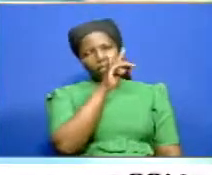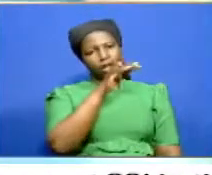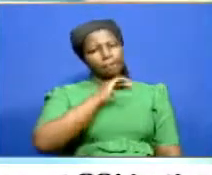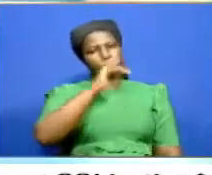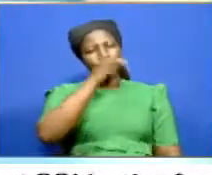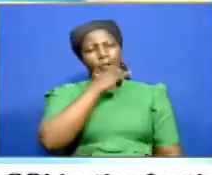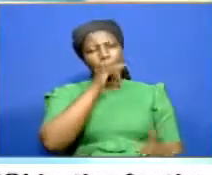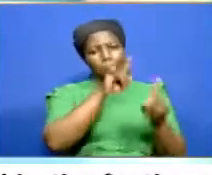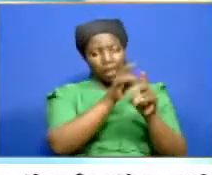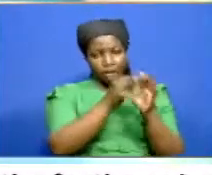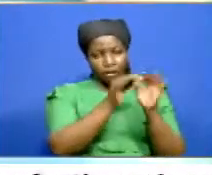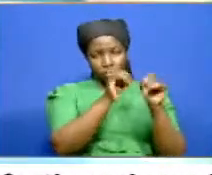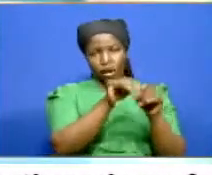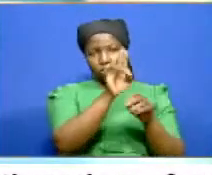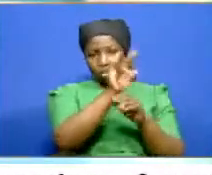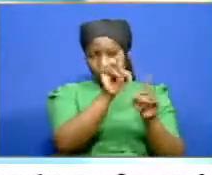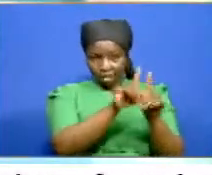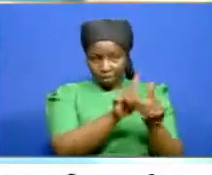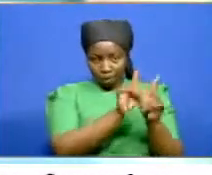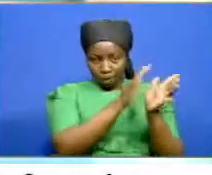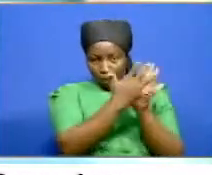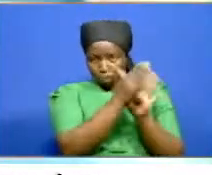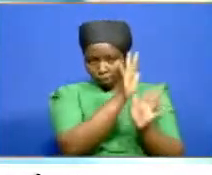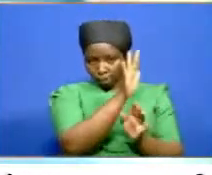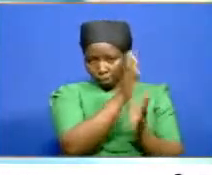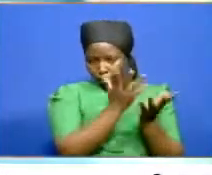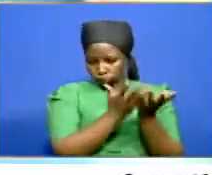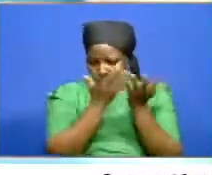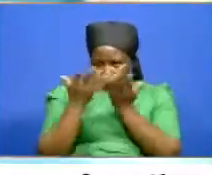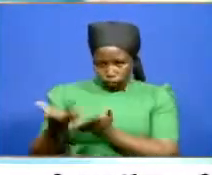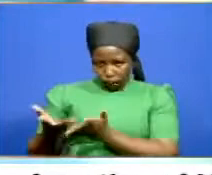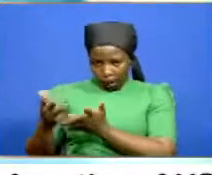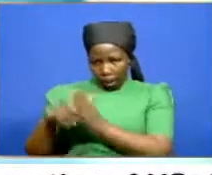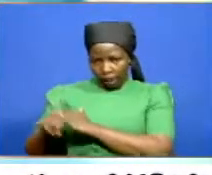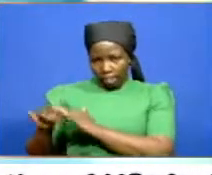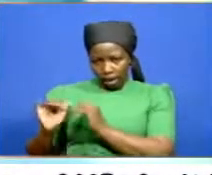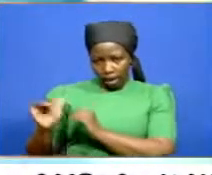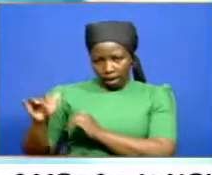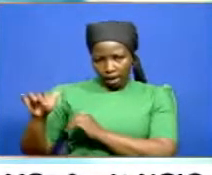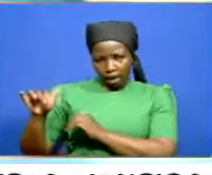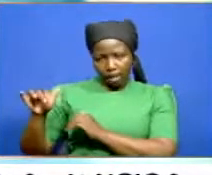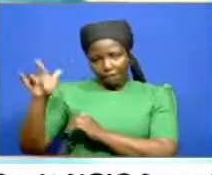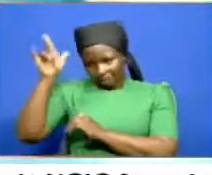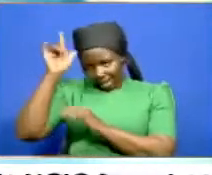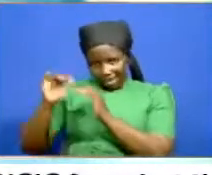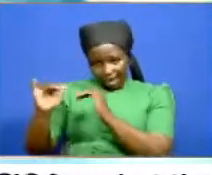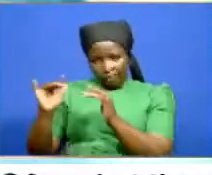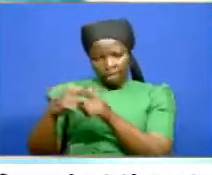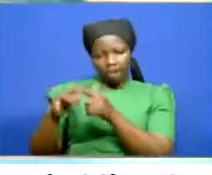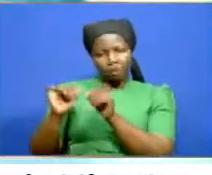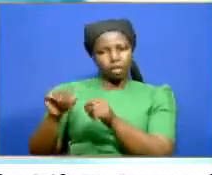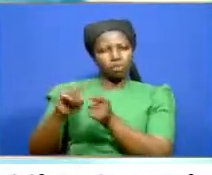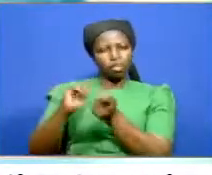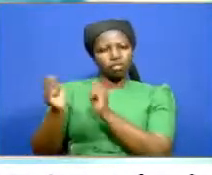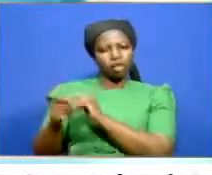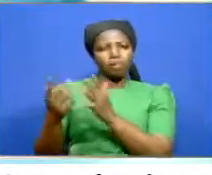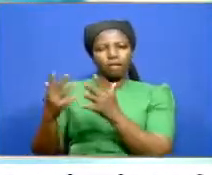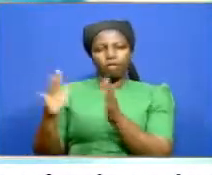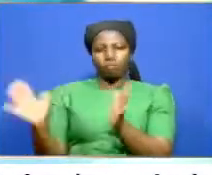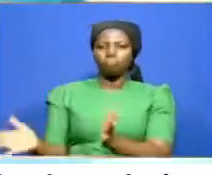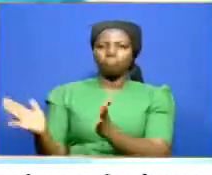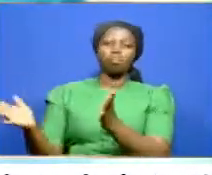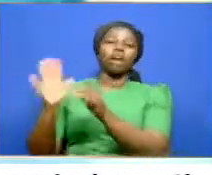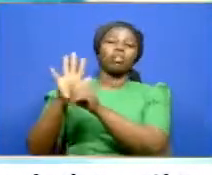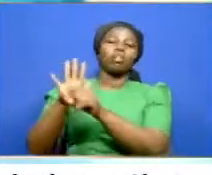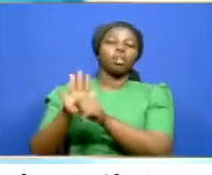if at all we can apply the same approach that they have, at our grassroots level, definitely we are bound to change things, and we are really trying to encourage a lot of academies